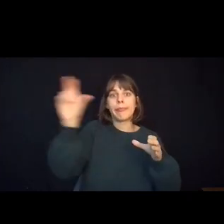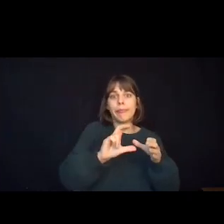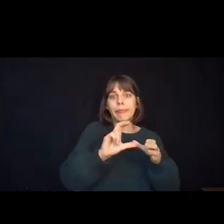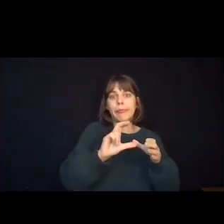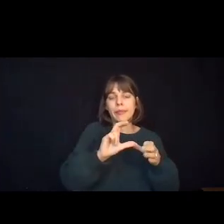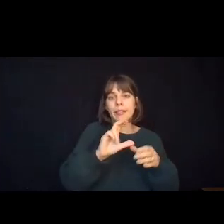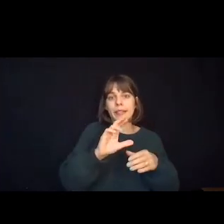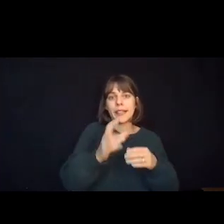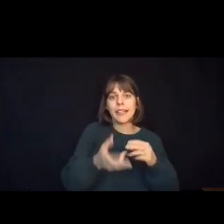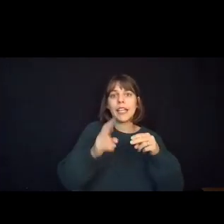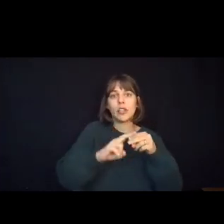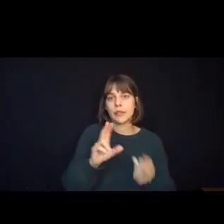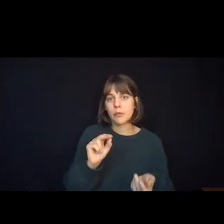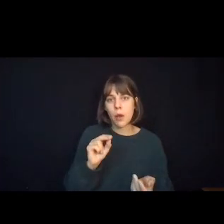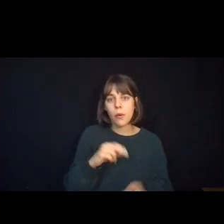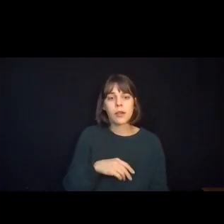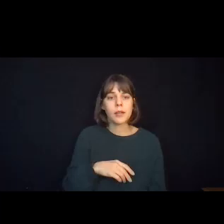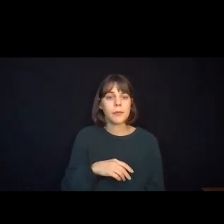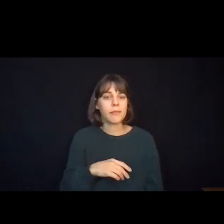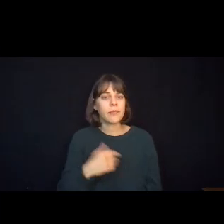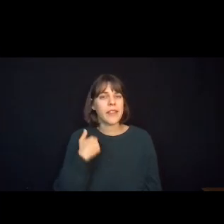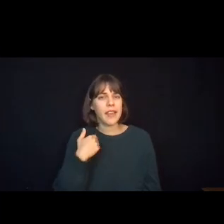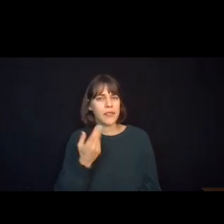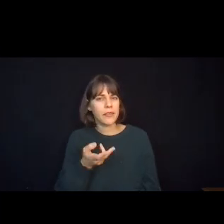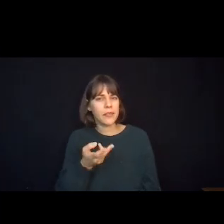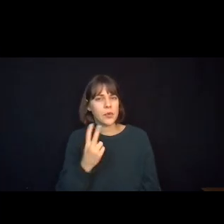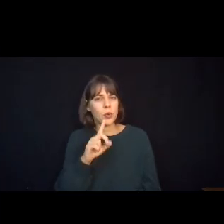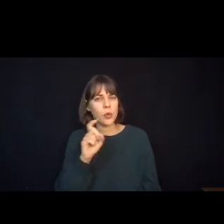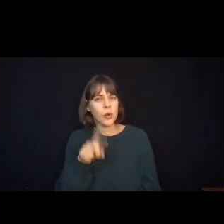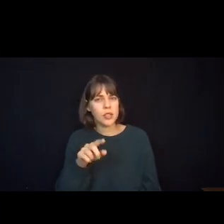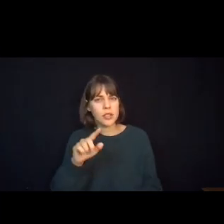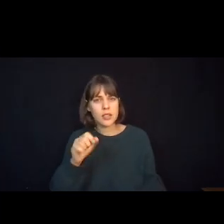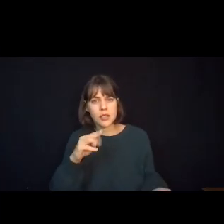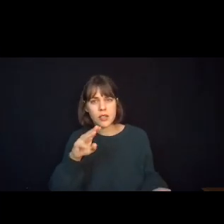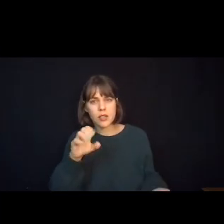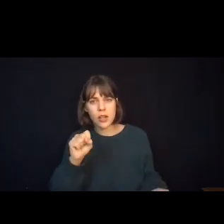Lindsay, I have a question or two if Tom is finished.